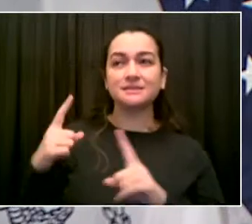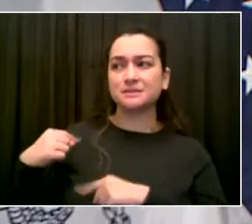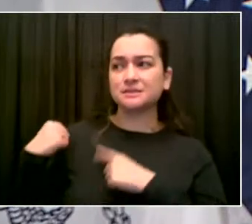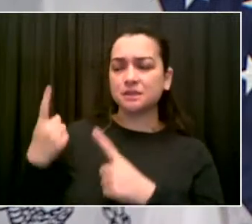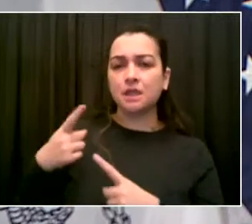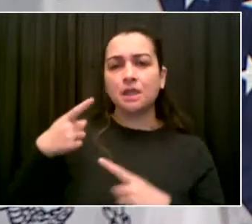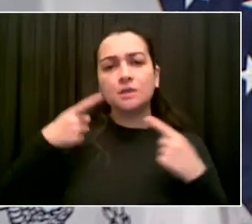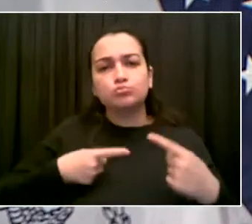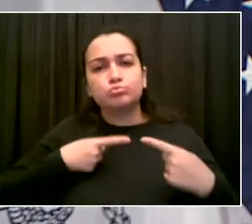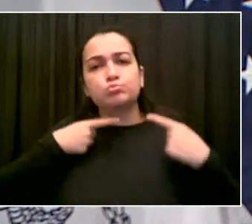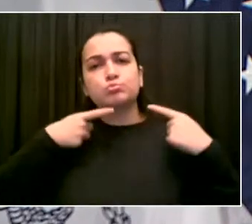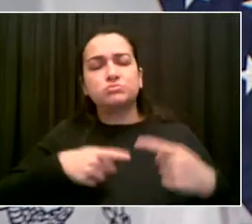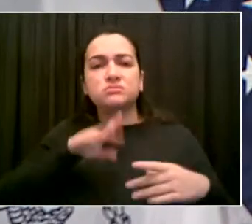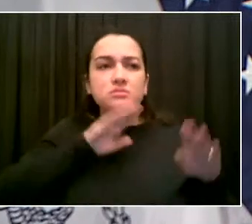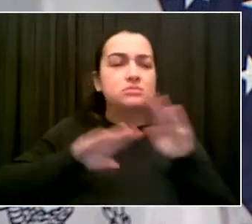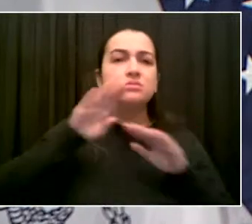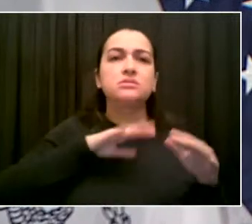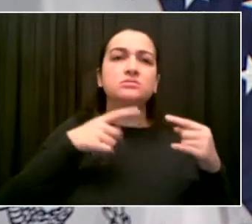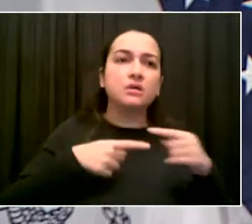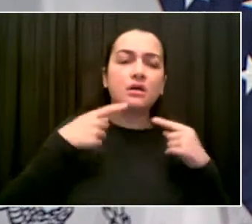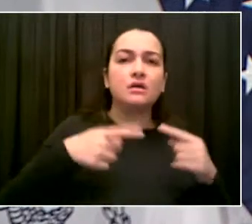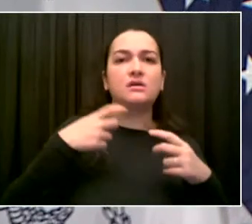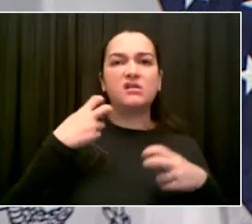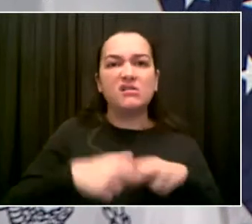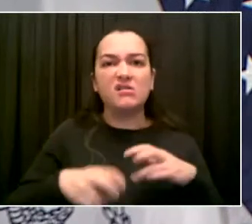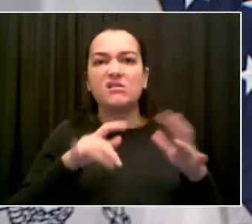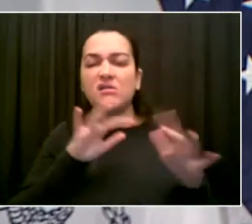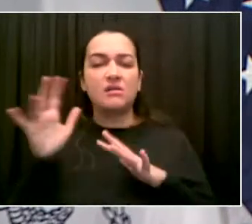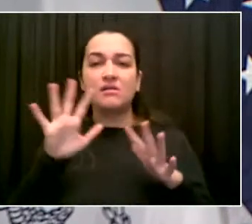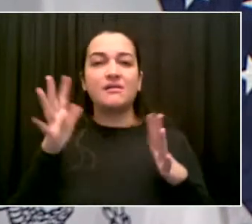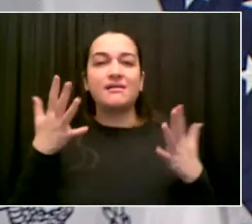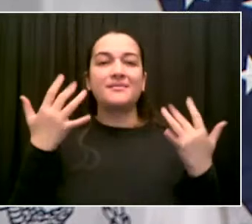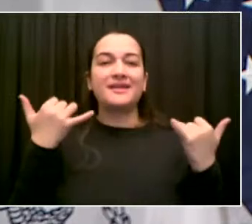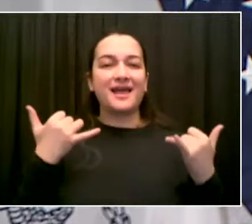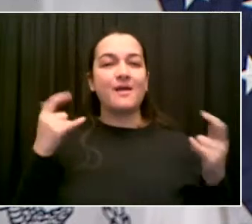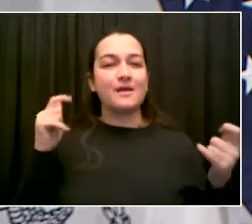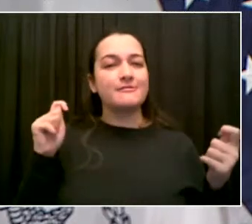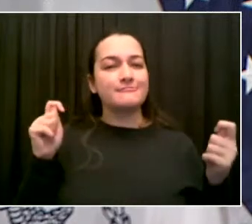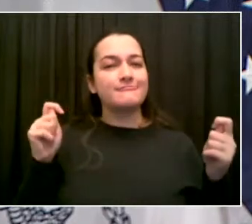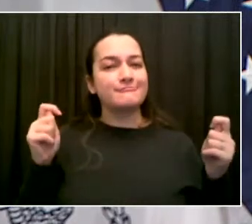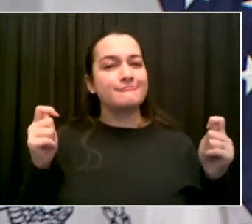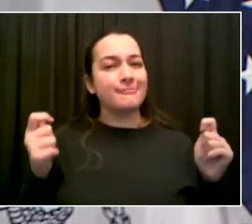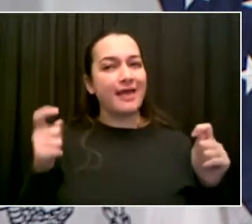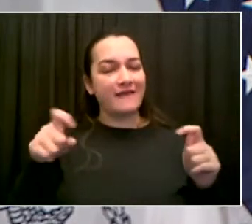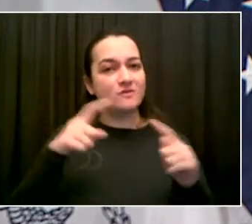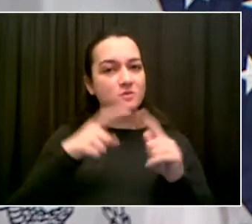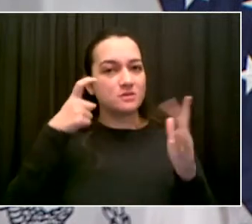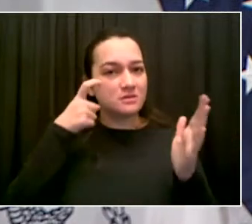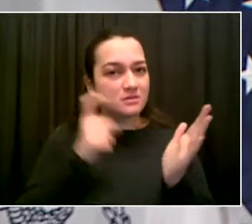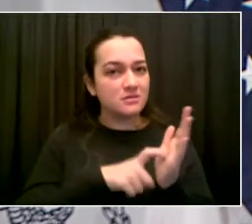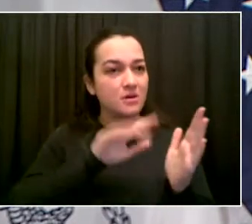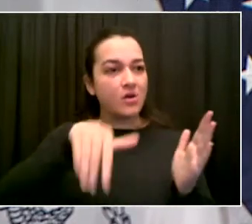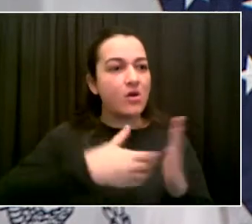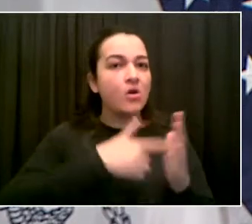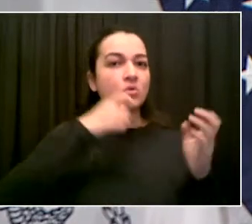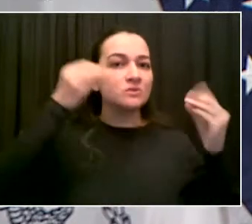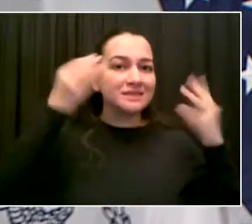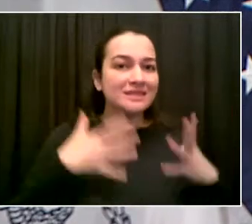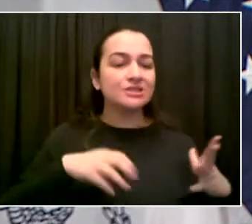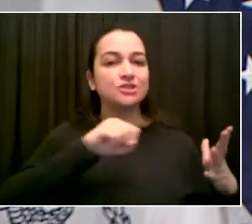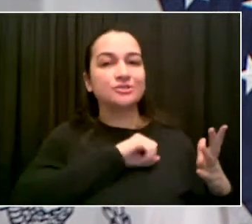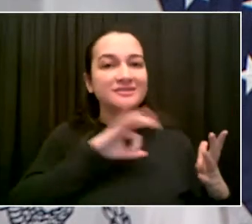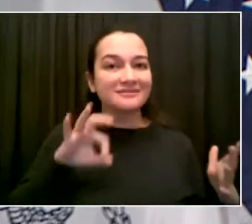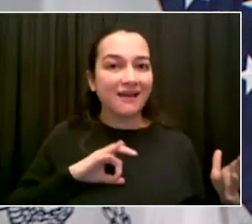because of our educators, that's because of our school staff, that's because of the leadership of our Department of Education, that's because of our